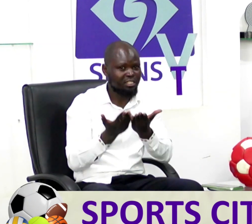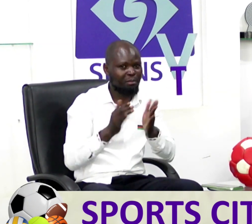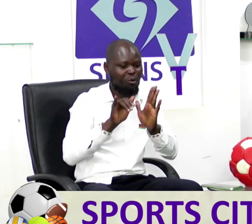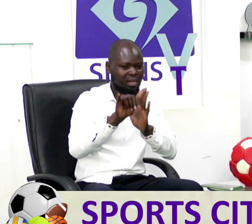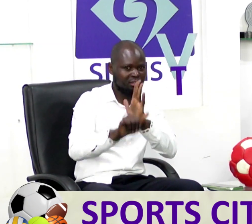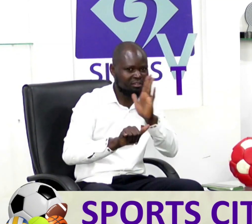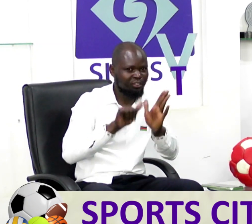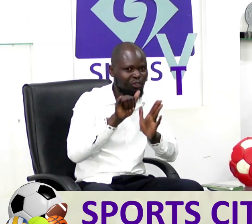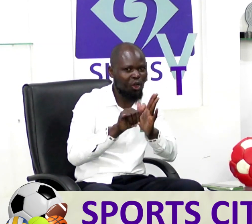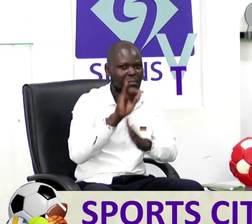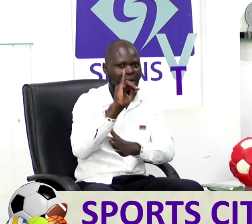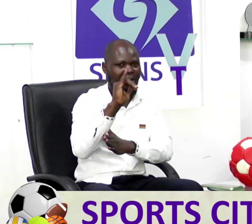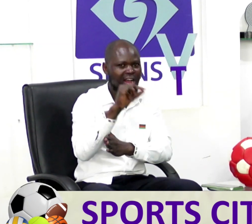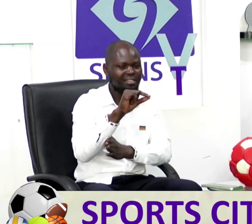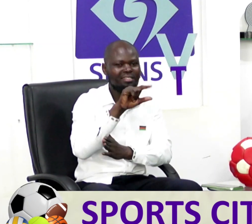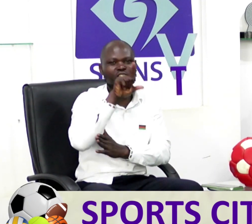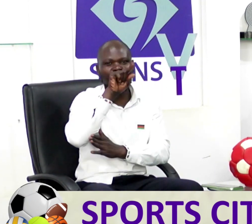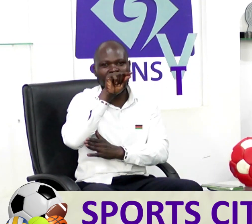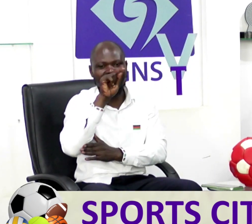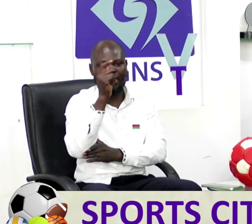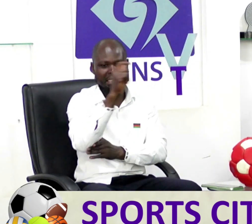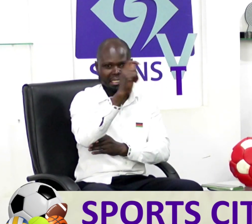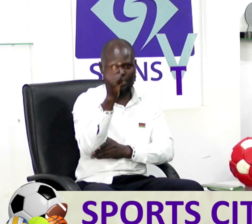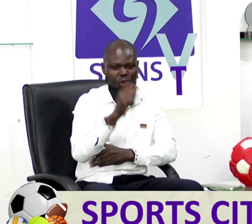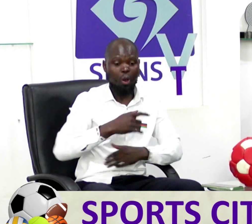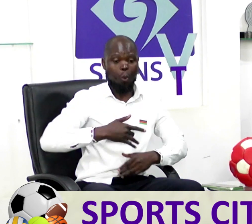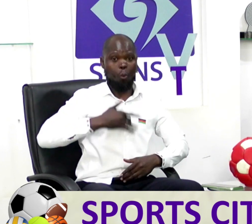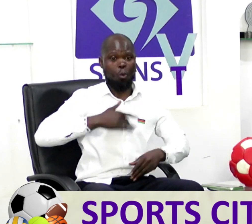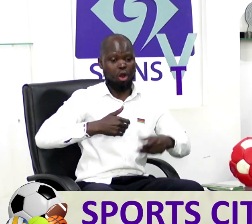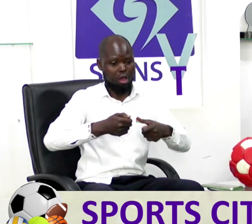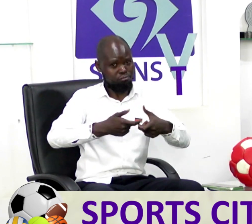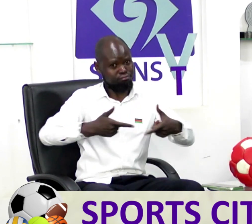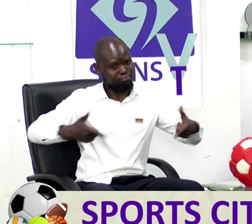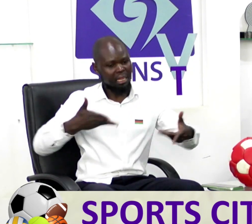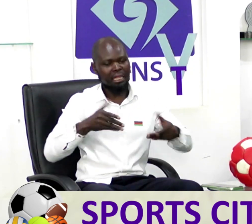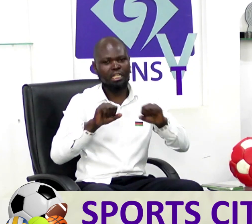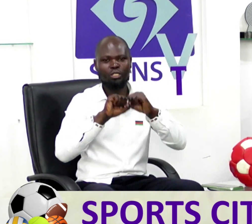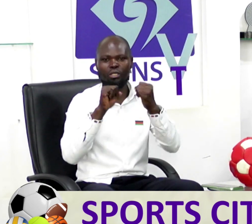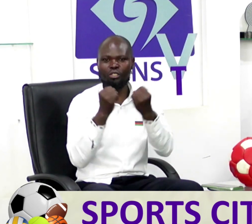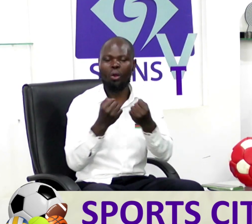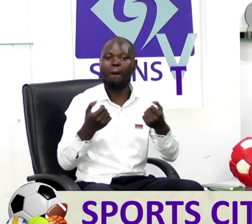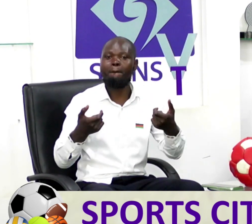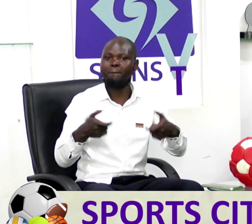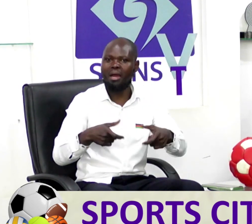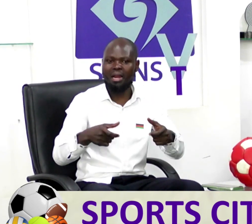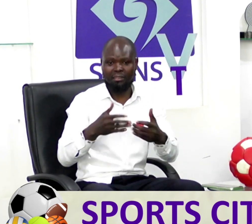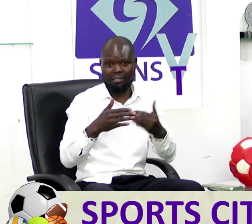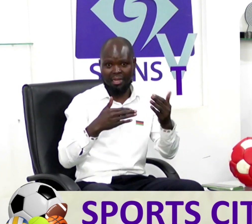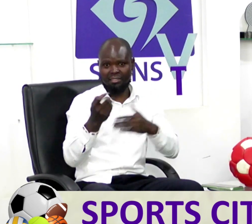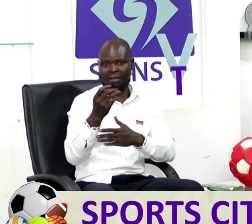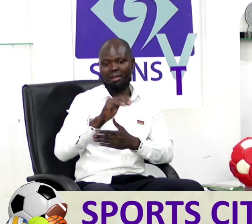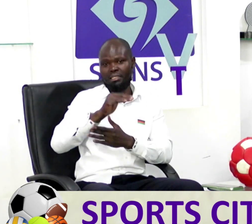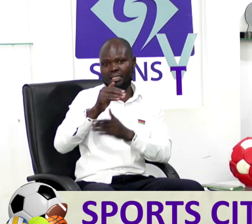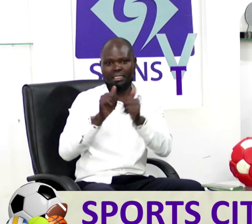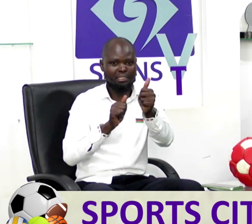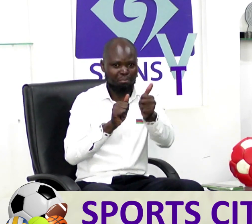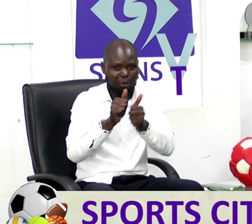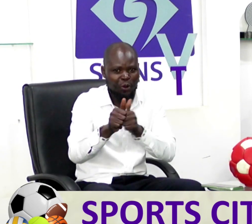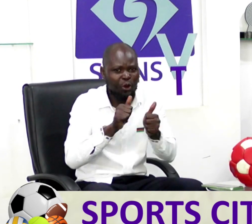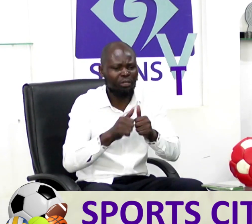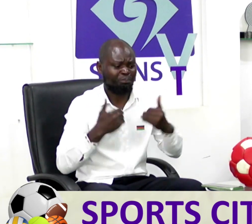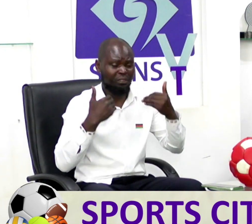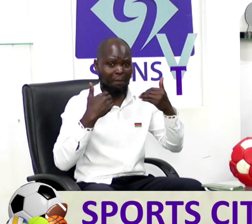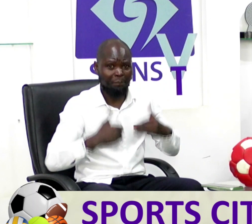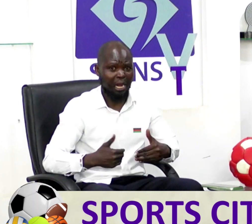media platform on Facebook, YouTube, Instagram, Twitter, and TikTok, and WhatsApp. The WhatsApp number is there, so send in